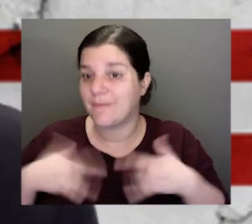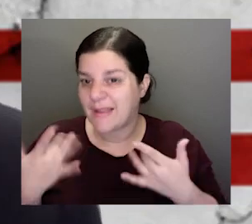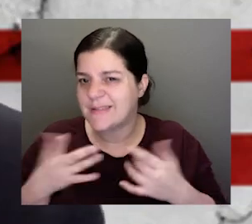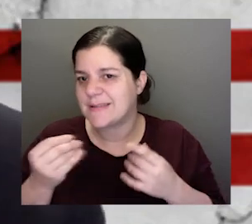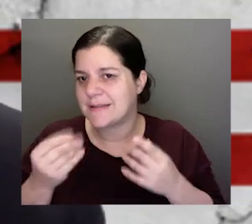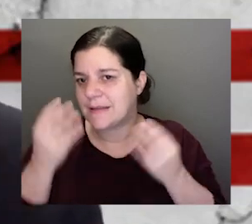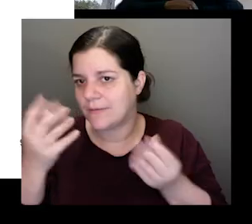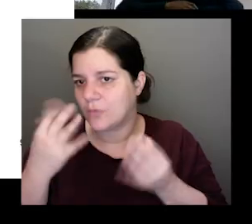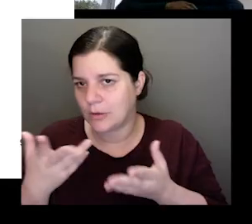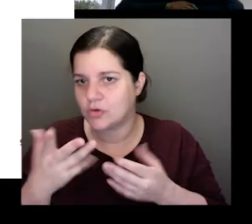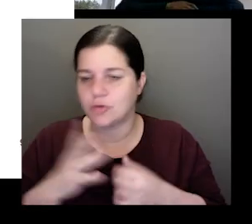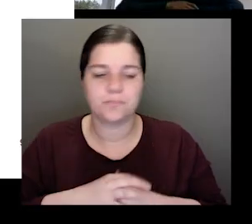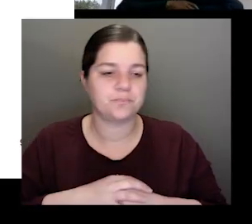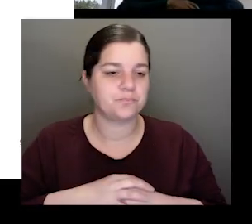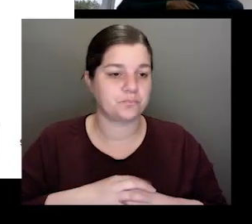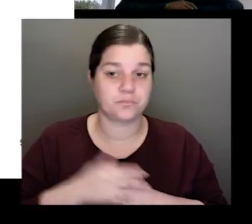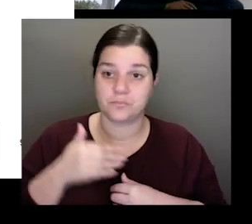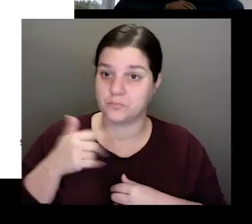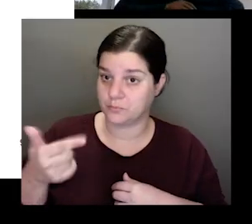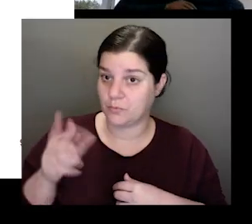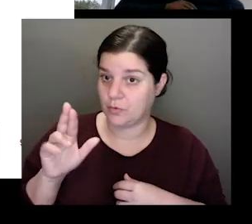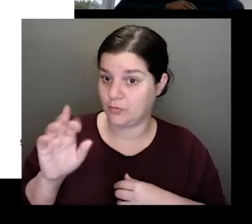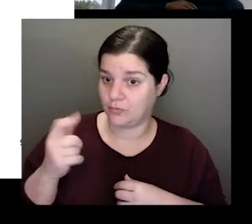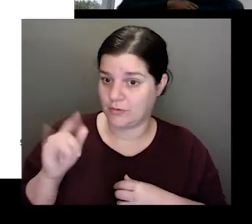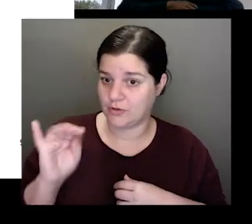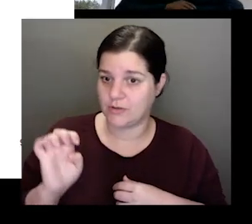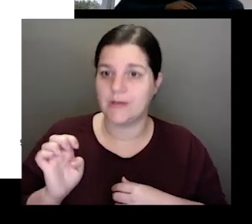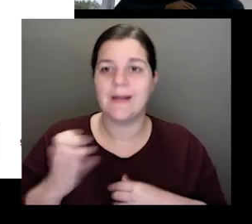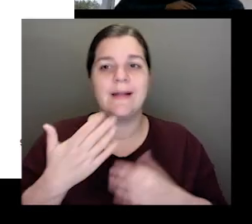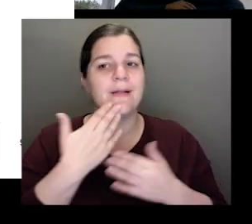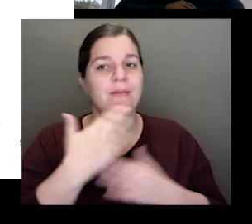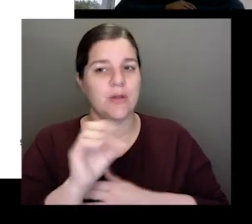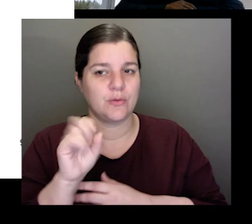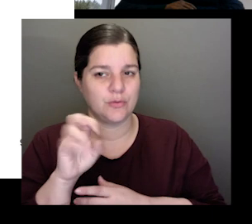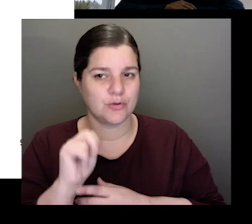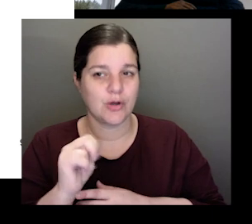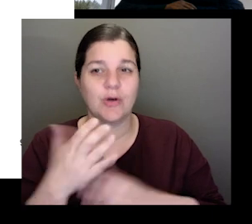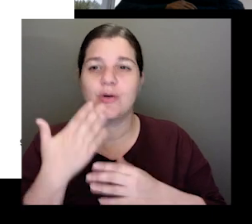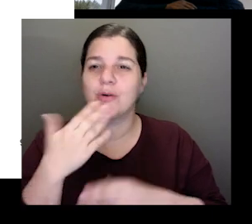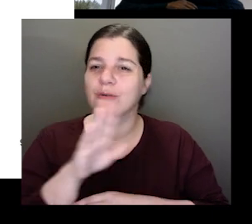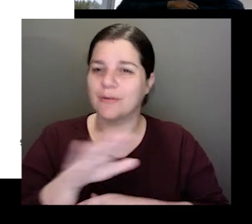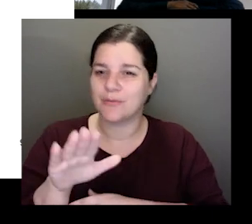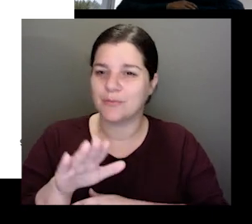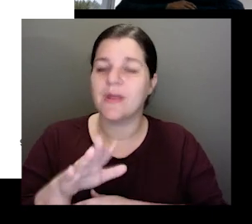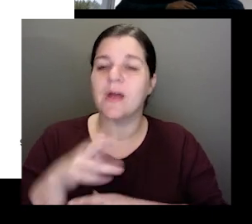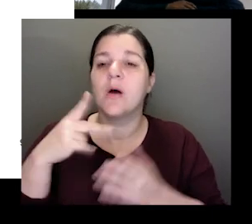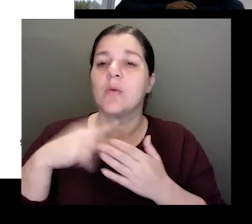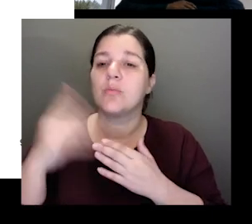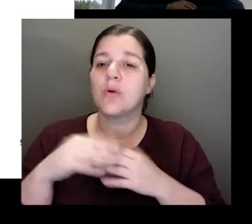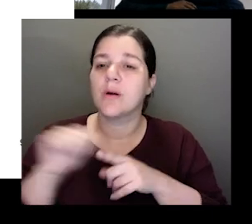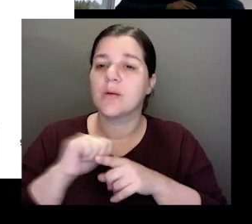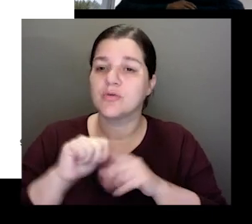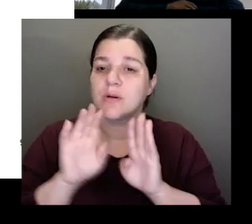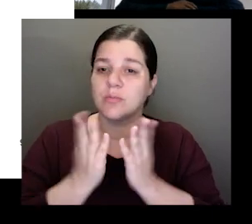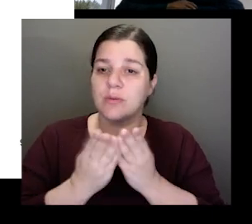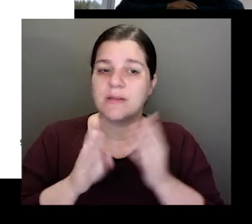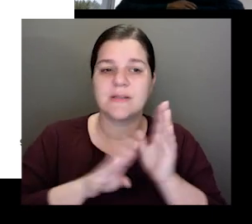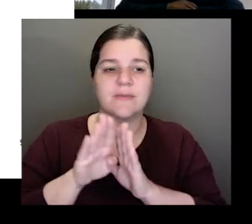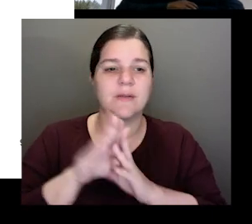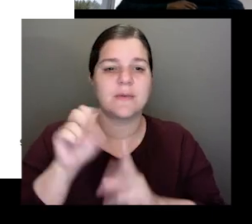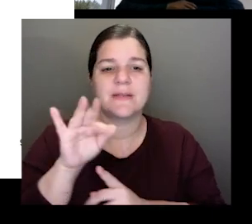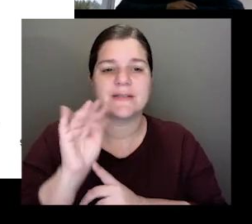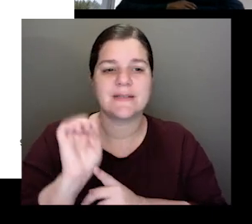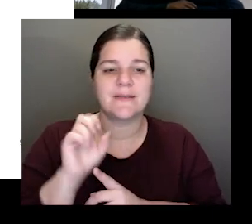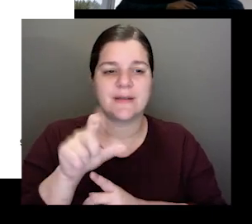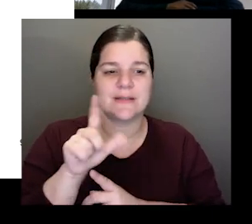you. Thank you, Sean. Good day, everyone. The Program Training Branch has developed a safe SLTT